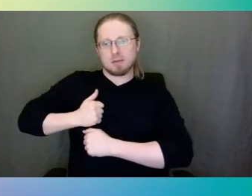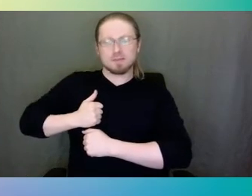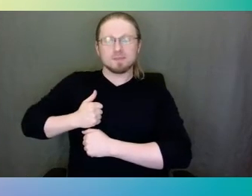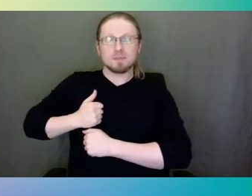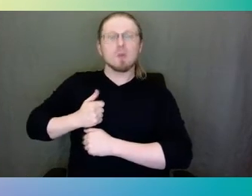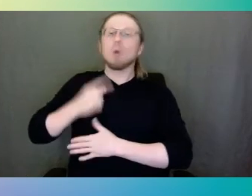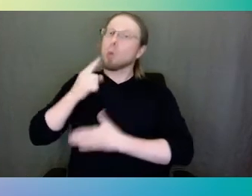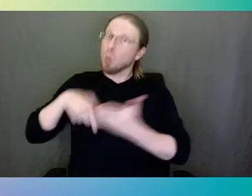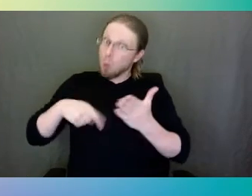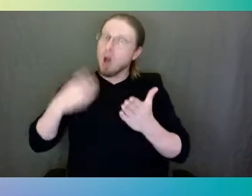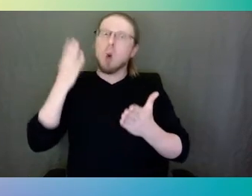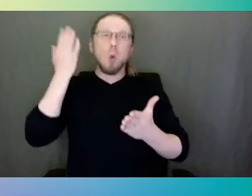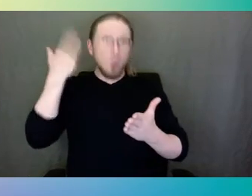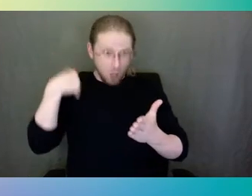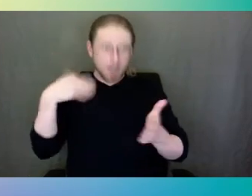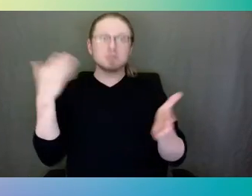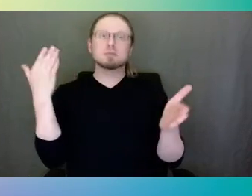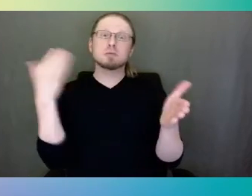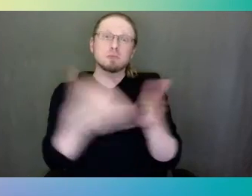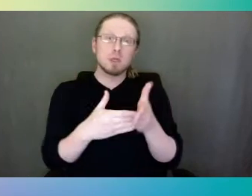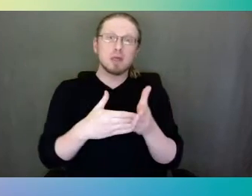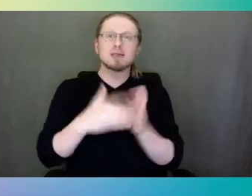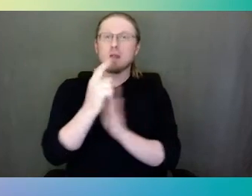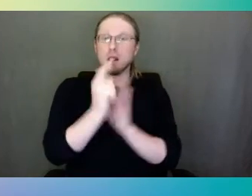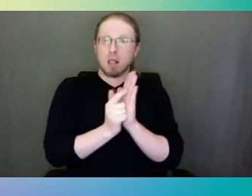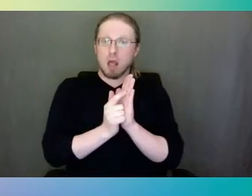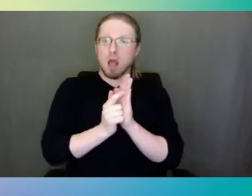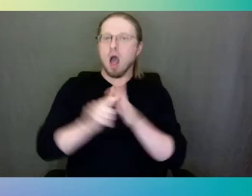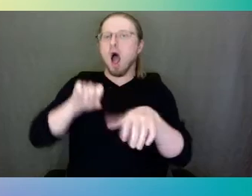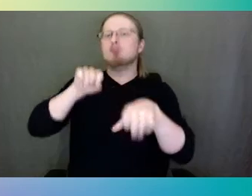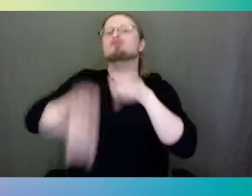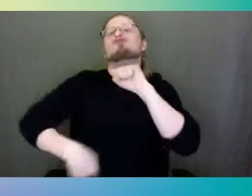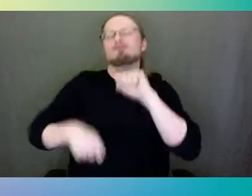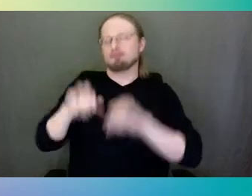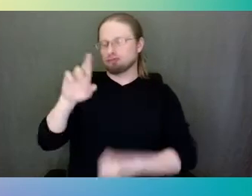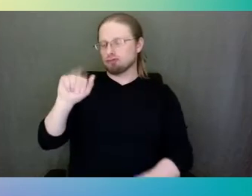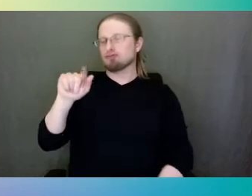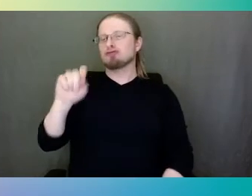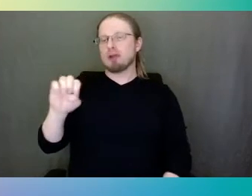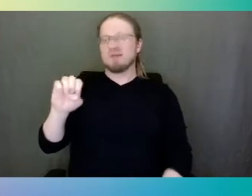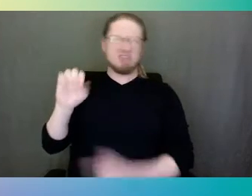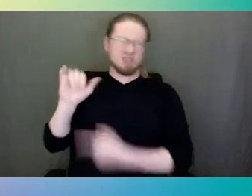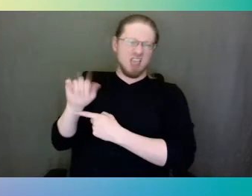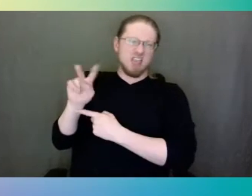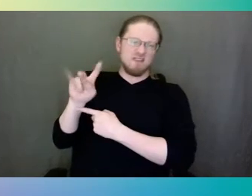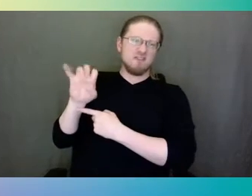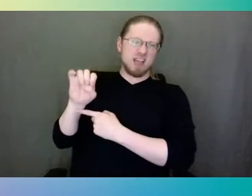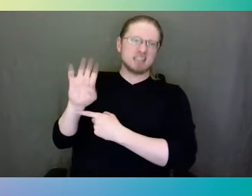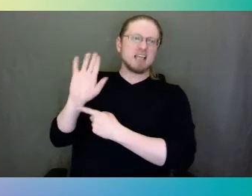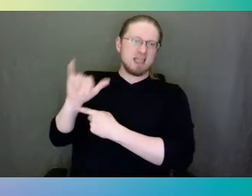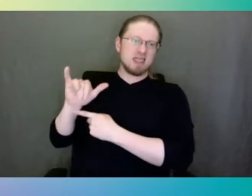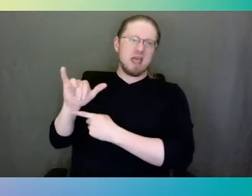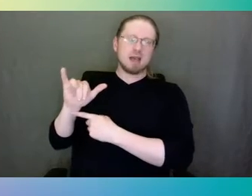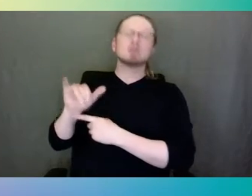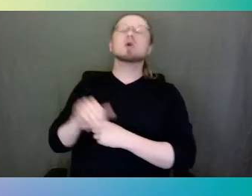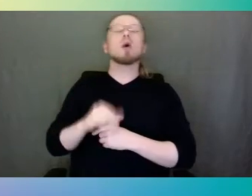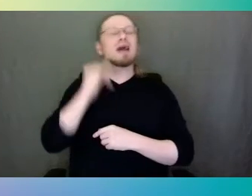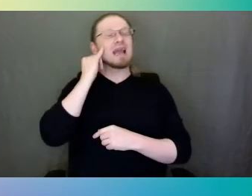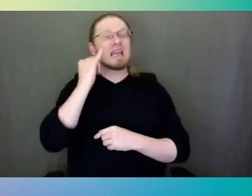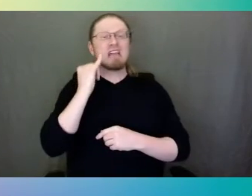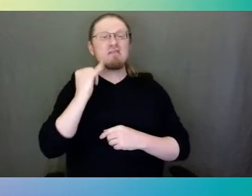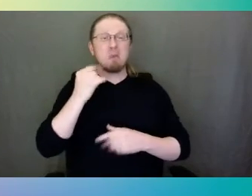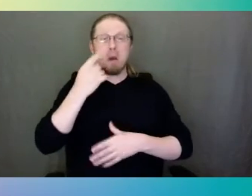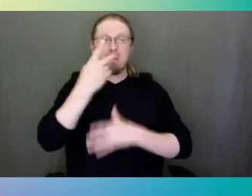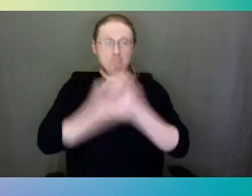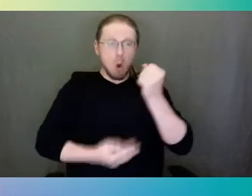was rape, was a vice, and that had been persecuted. So consensual sex, oral sex, was